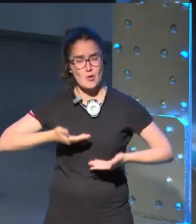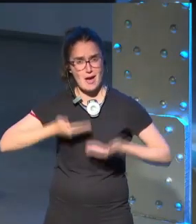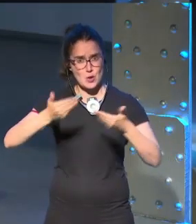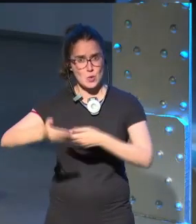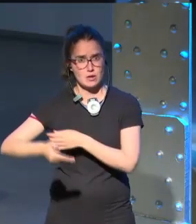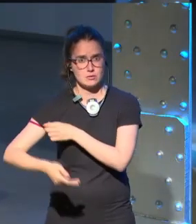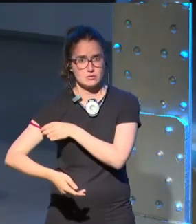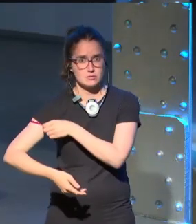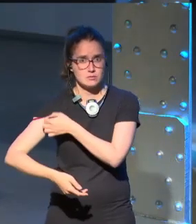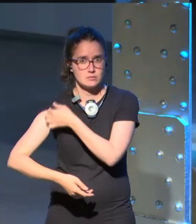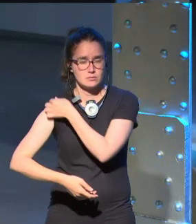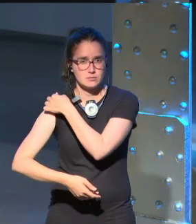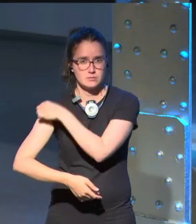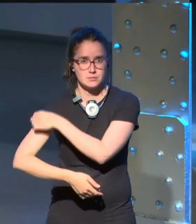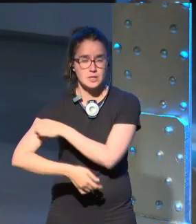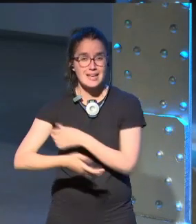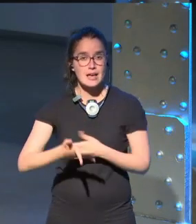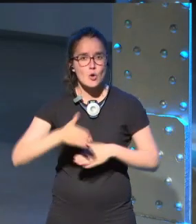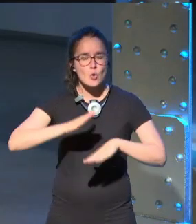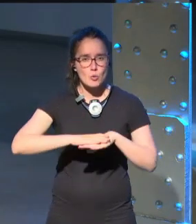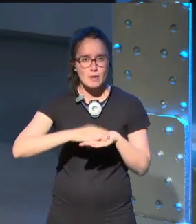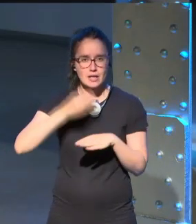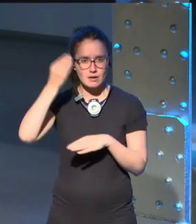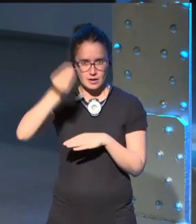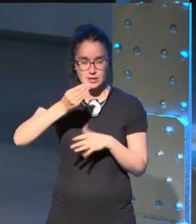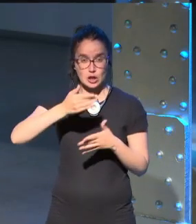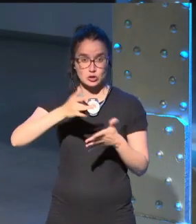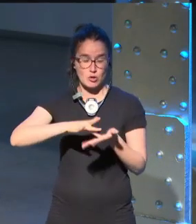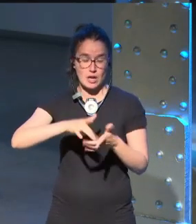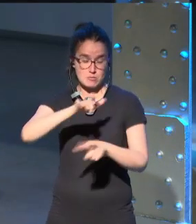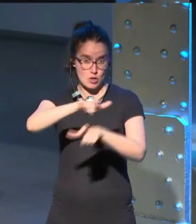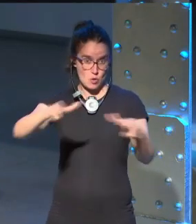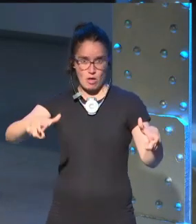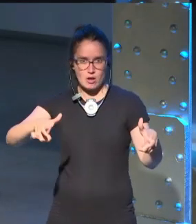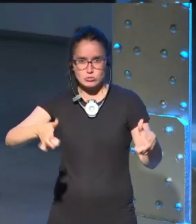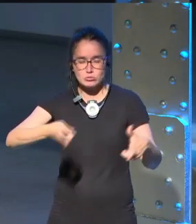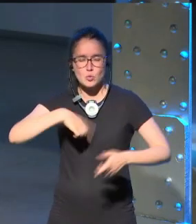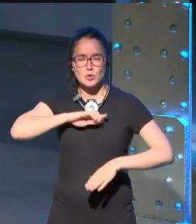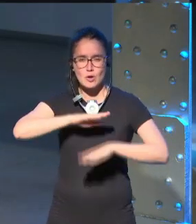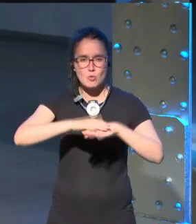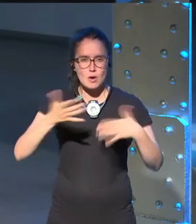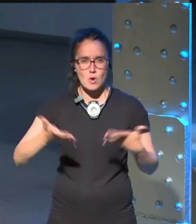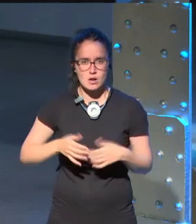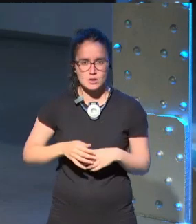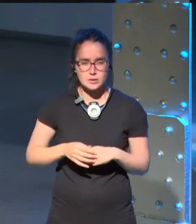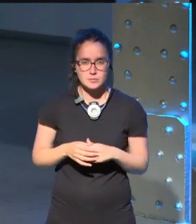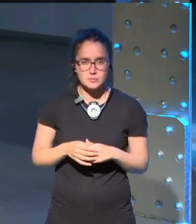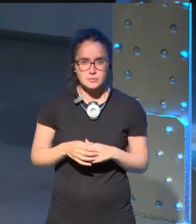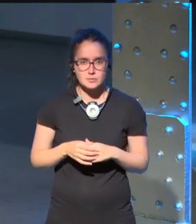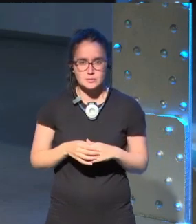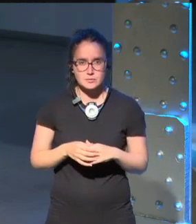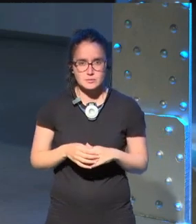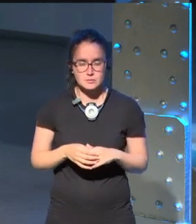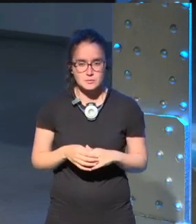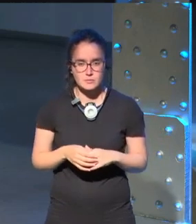¿Qué papel? What role or what responsibility do you think that citizens have in all